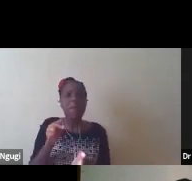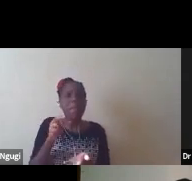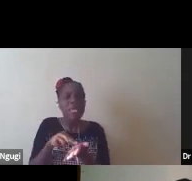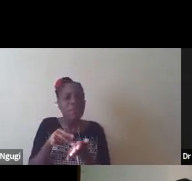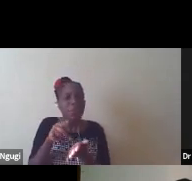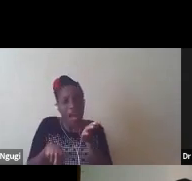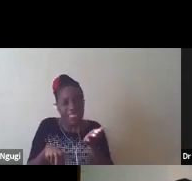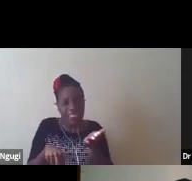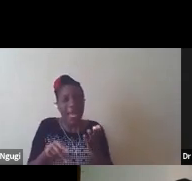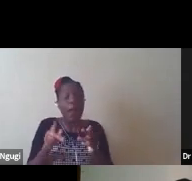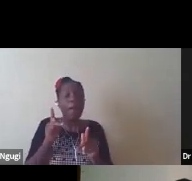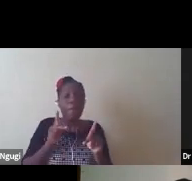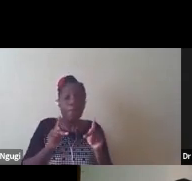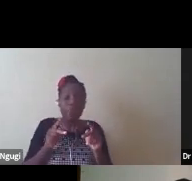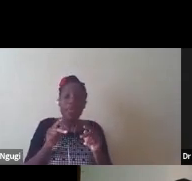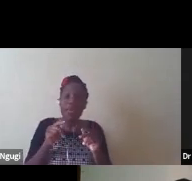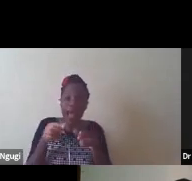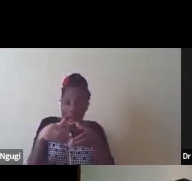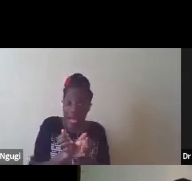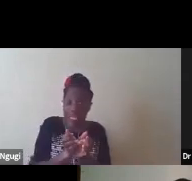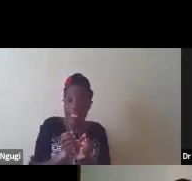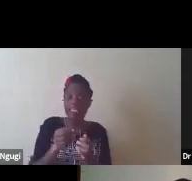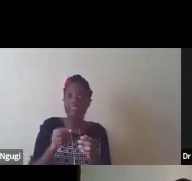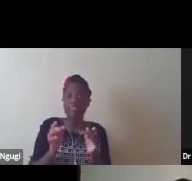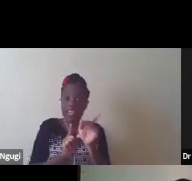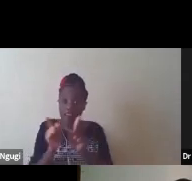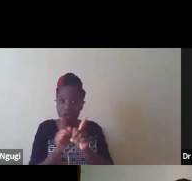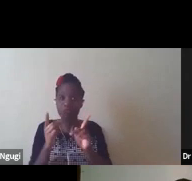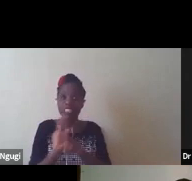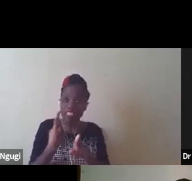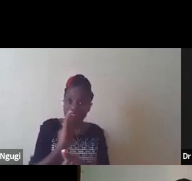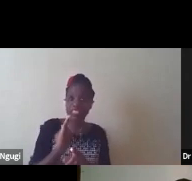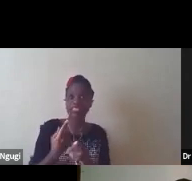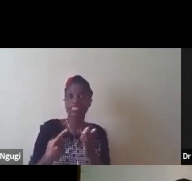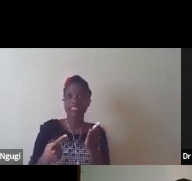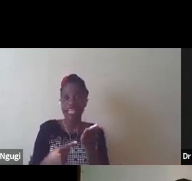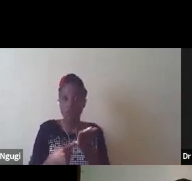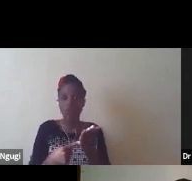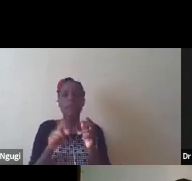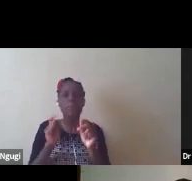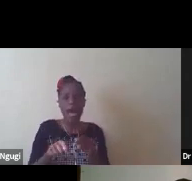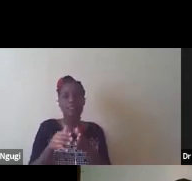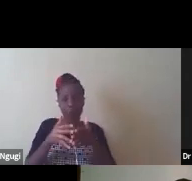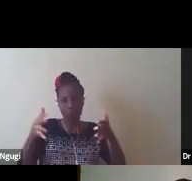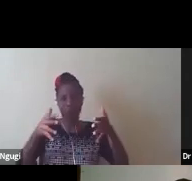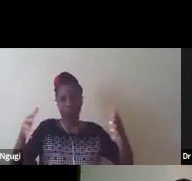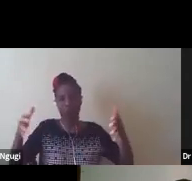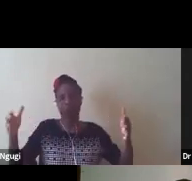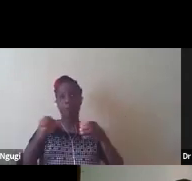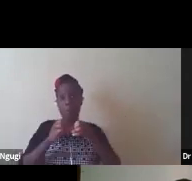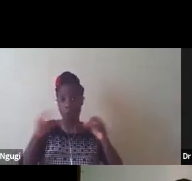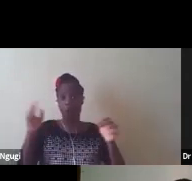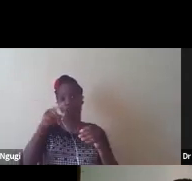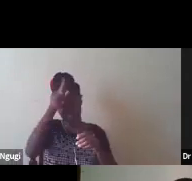not having enough reach in some remote area, they will take advantage, or we can negotiate with them, talk to them, so they can expand their reach. So that's a